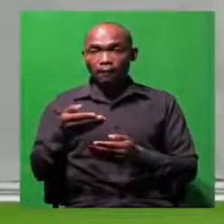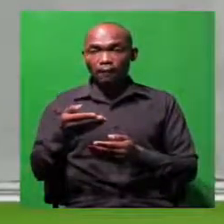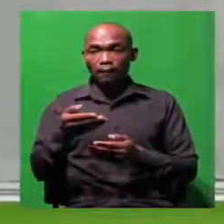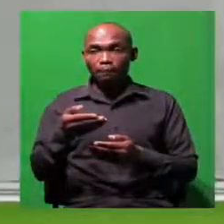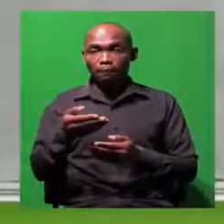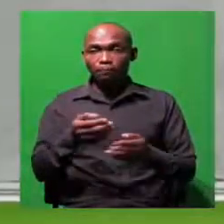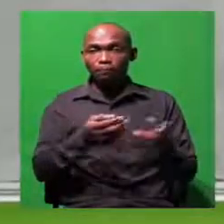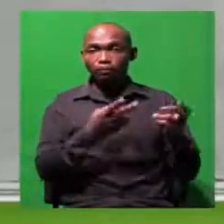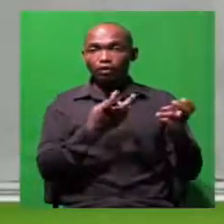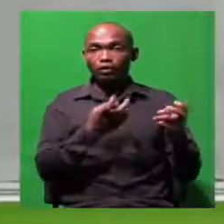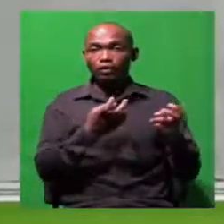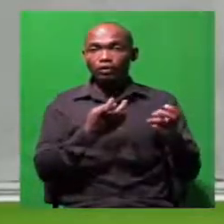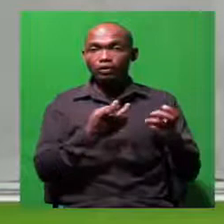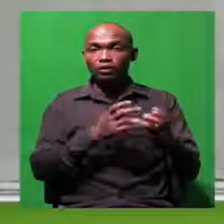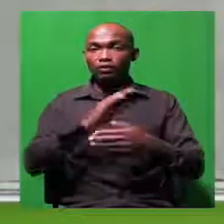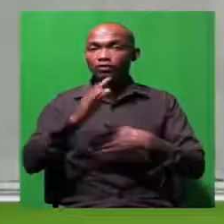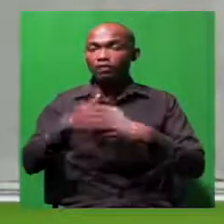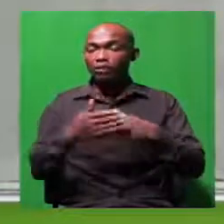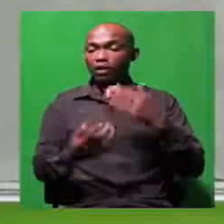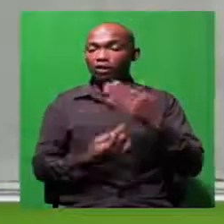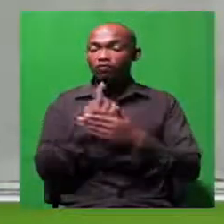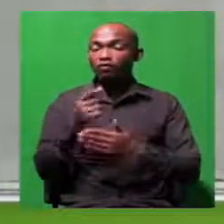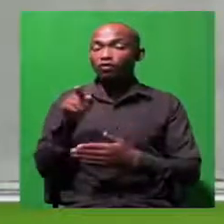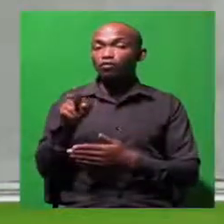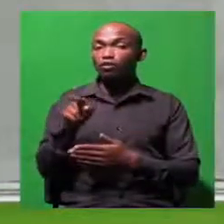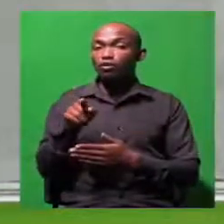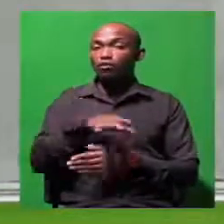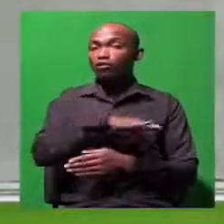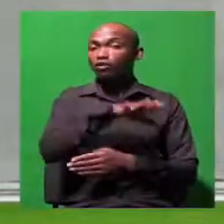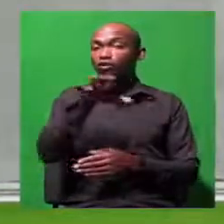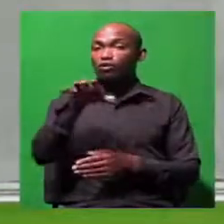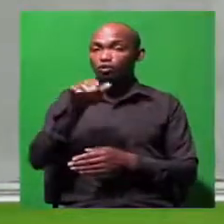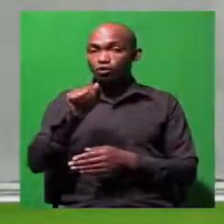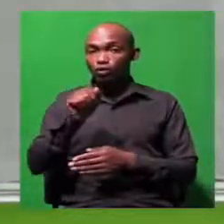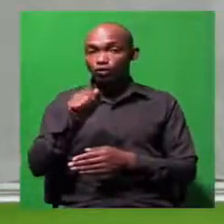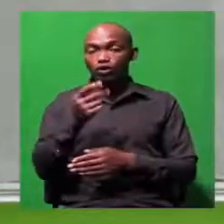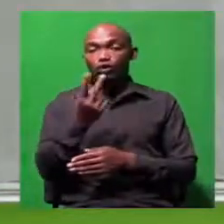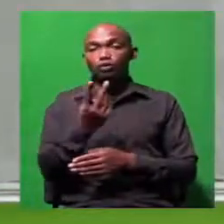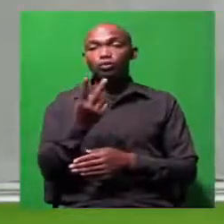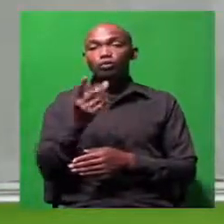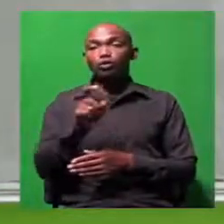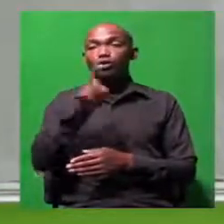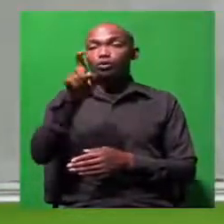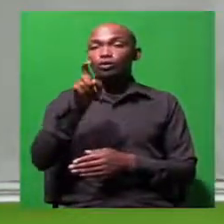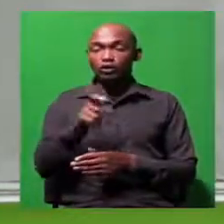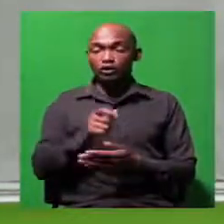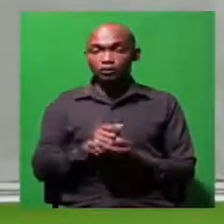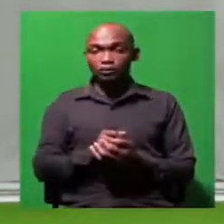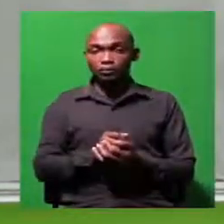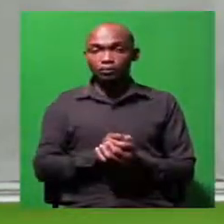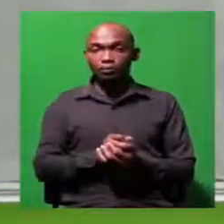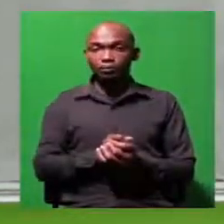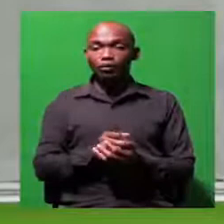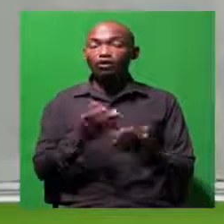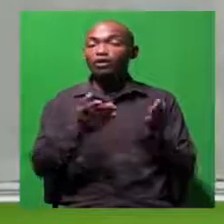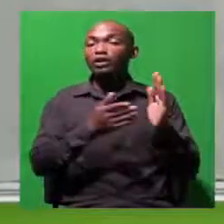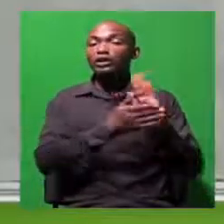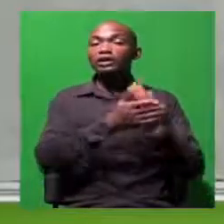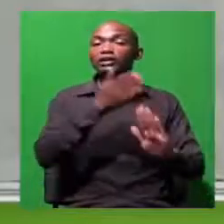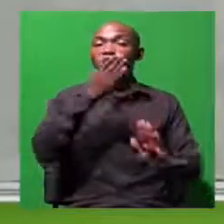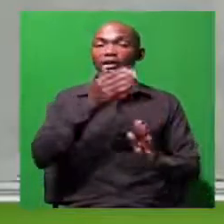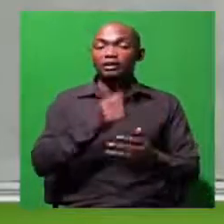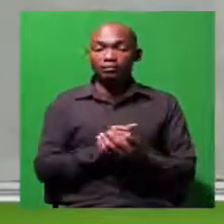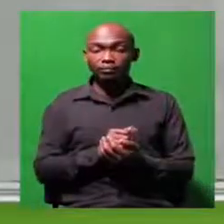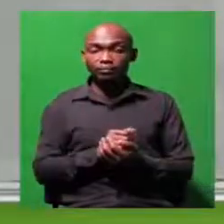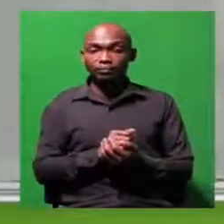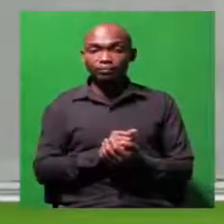Then let us wait for the feedback from you from those 2 questions. Okay, now